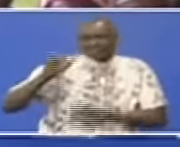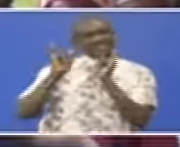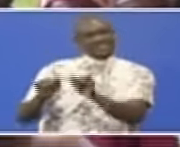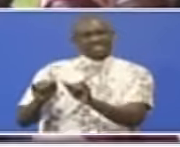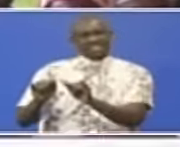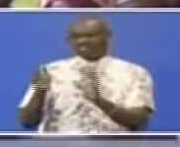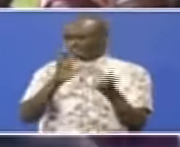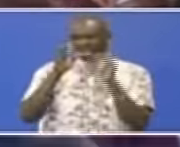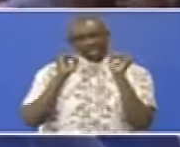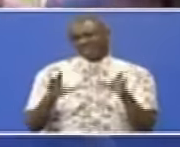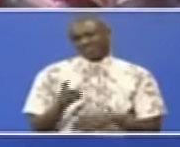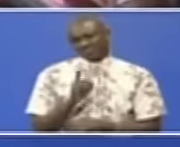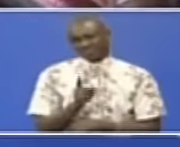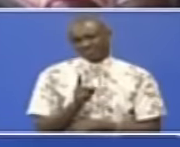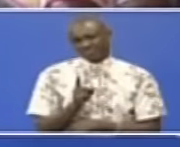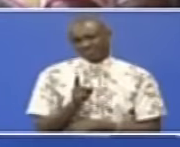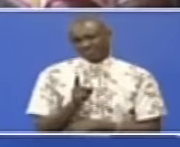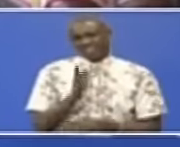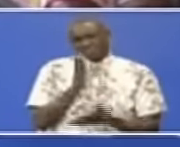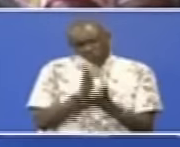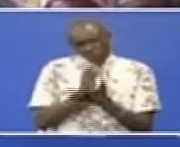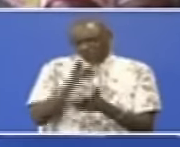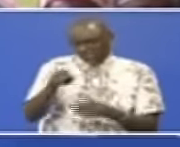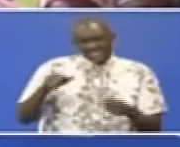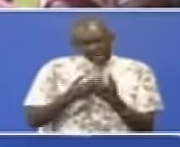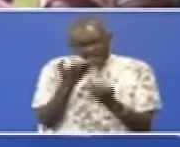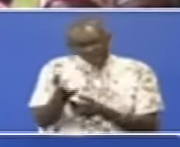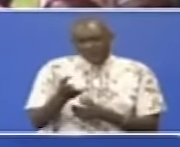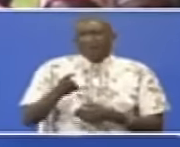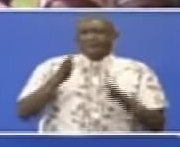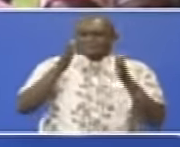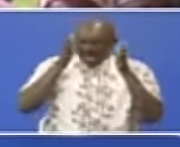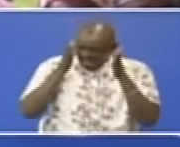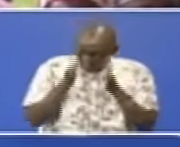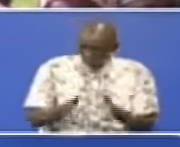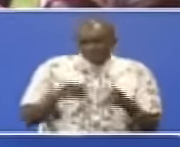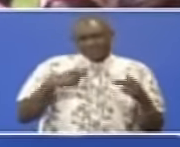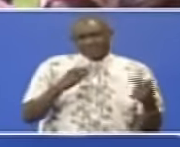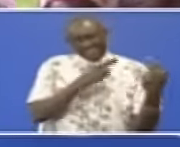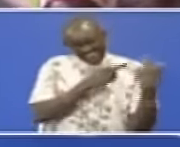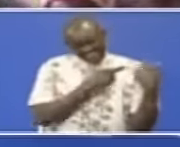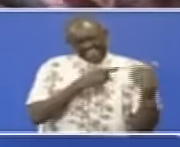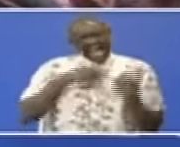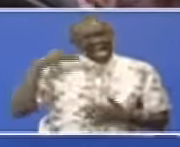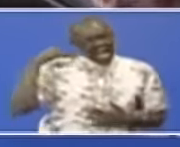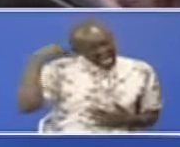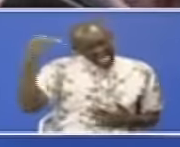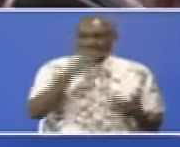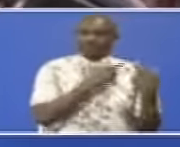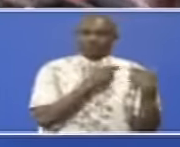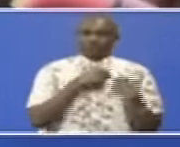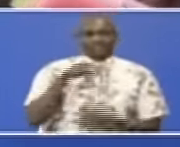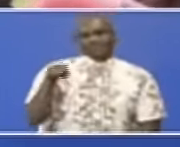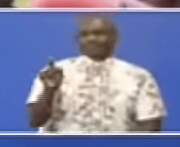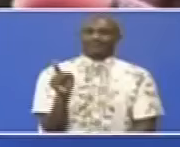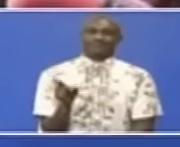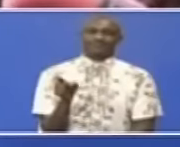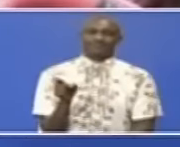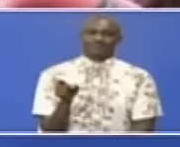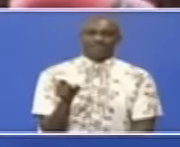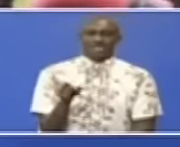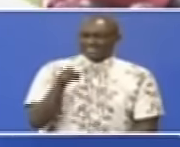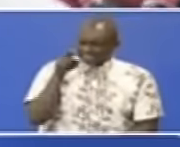kule. Now there's such a thing as the person holding the highest responsibility. Na